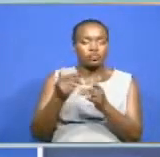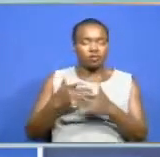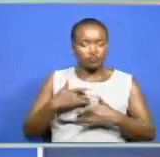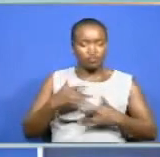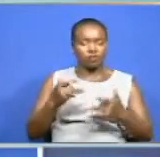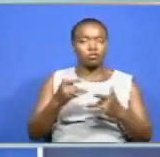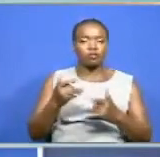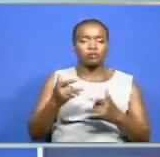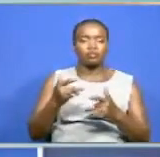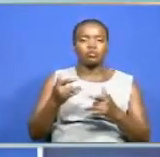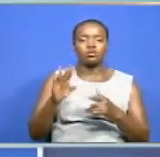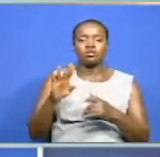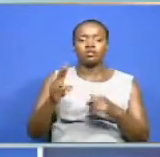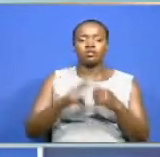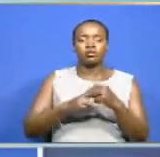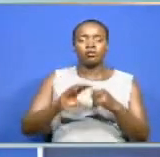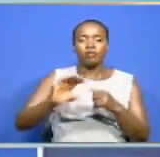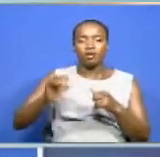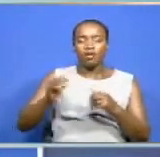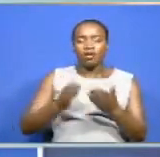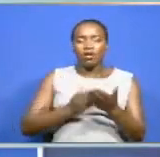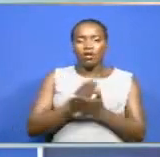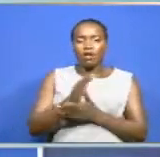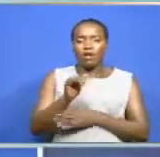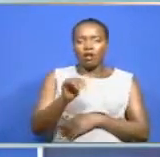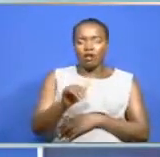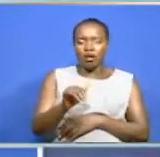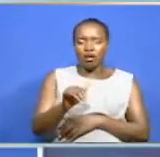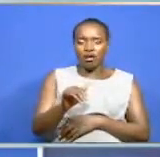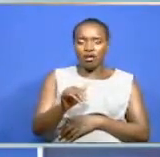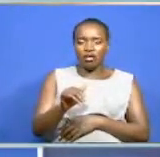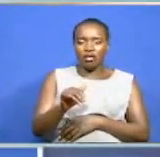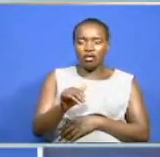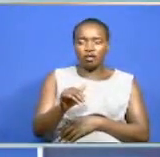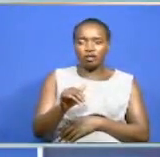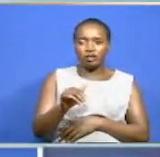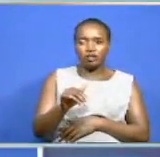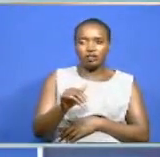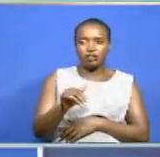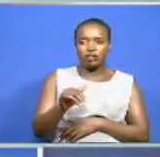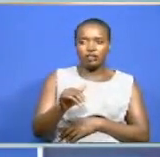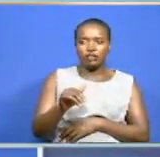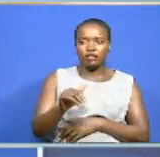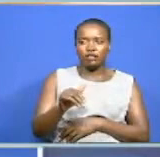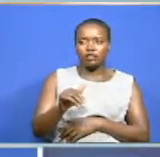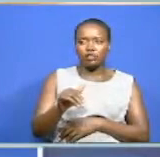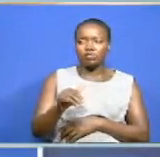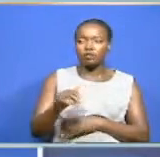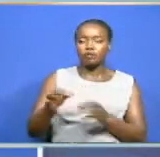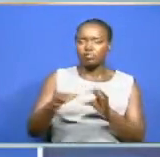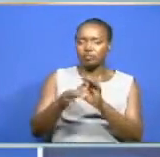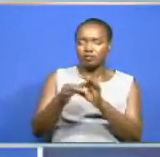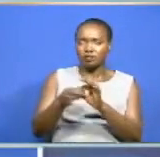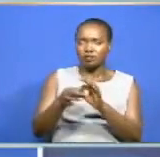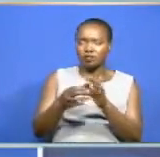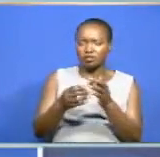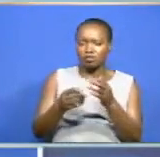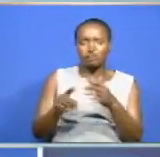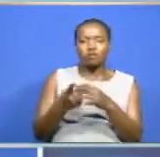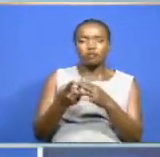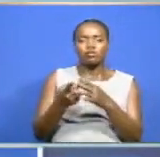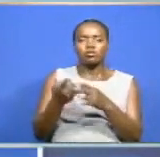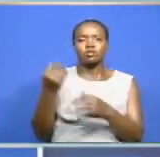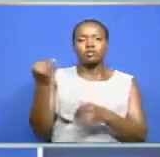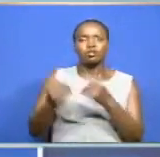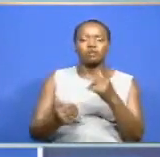of all the 47 counties is to ensure that we do not have the country littered with cooperatives that have come up and died. But